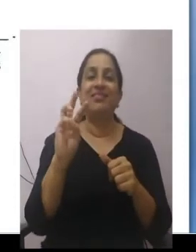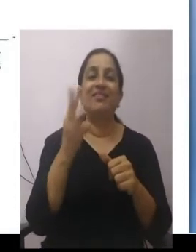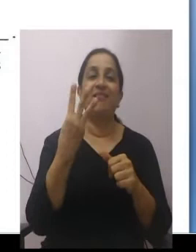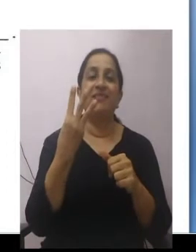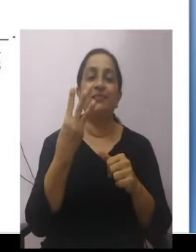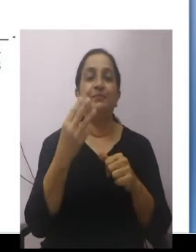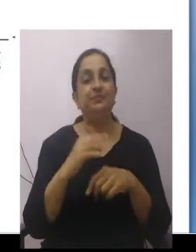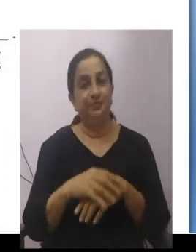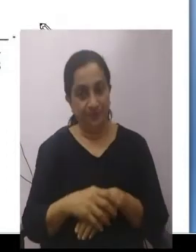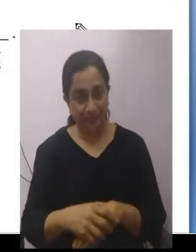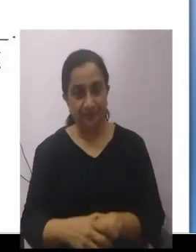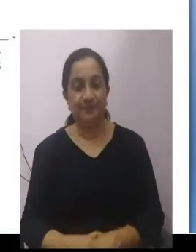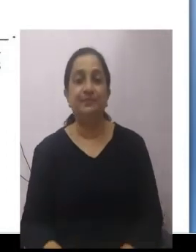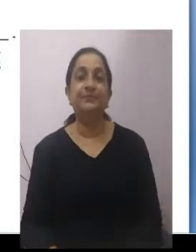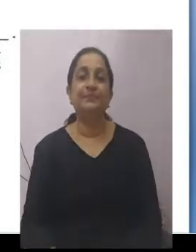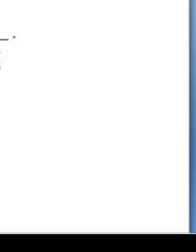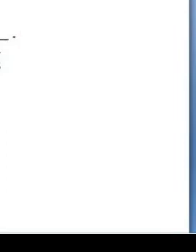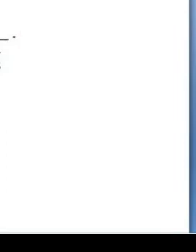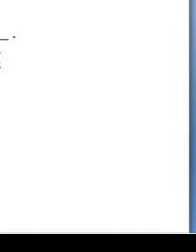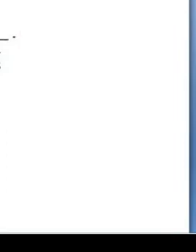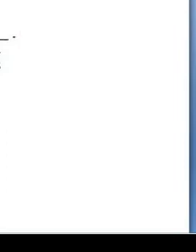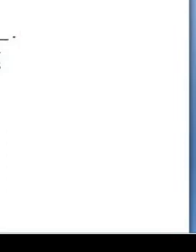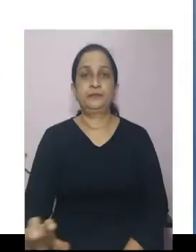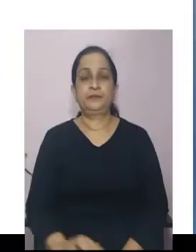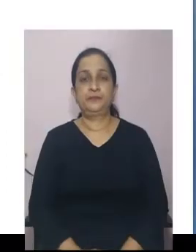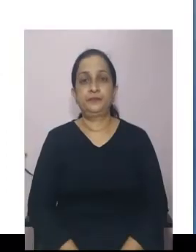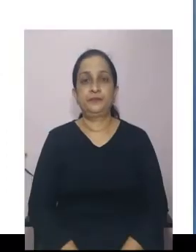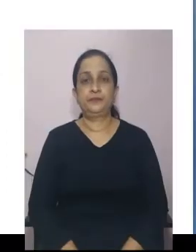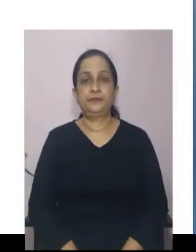is the answer.